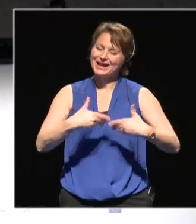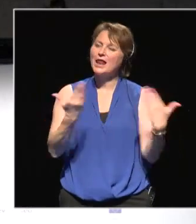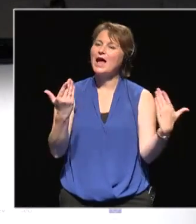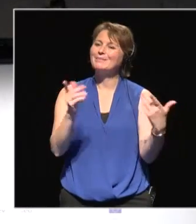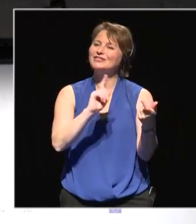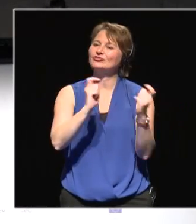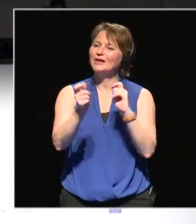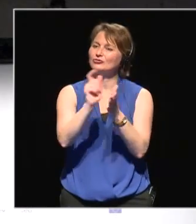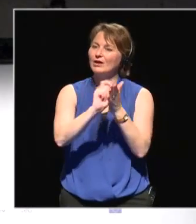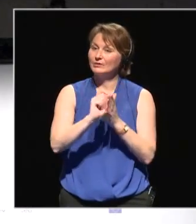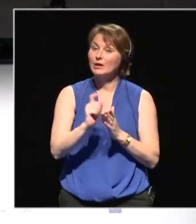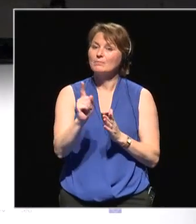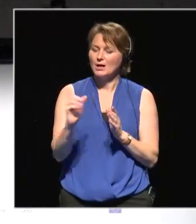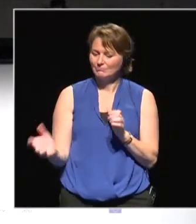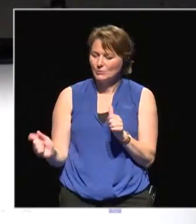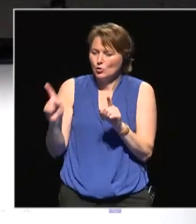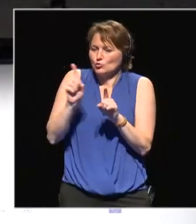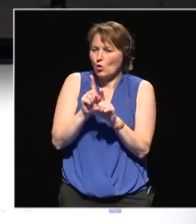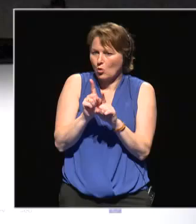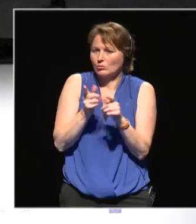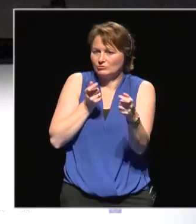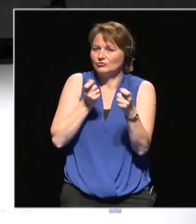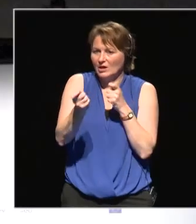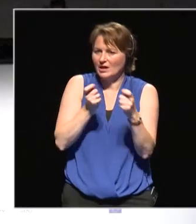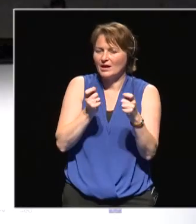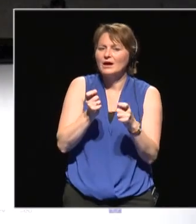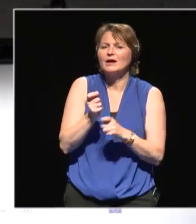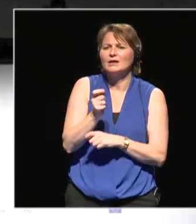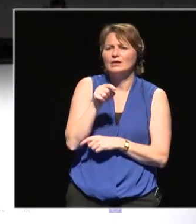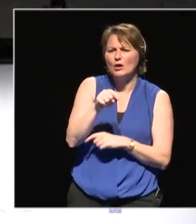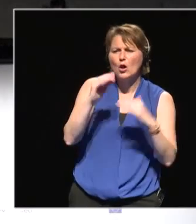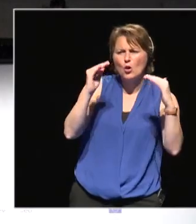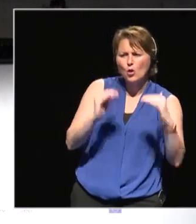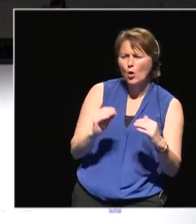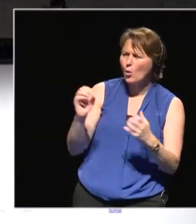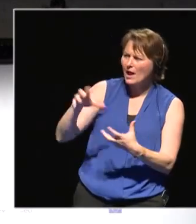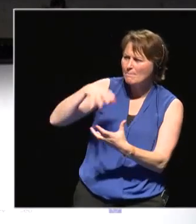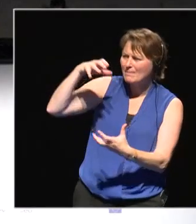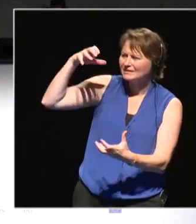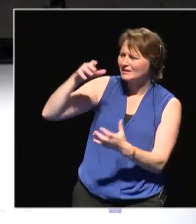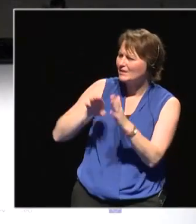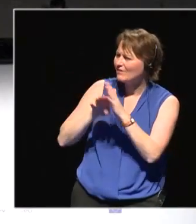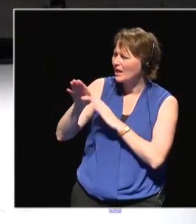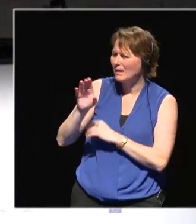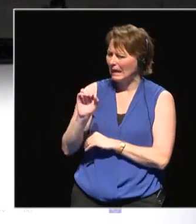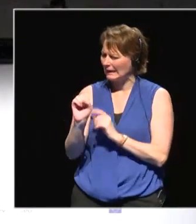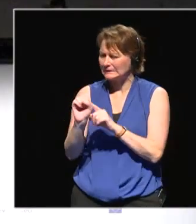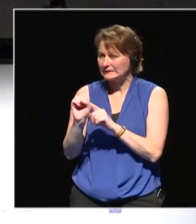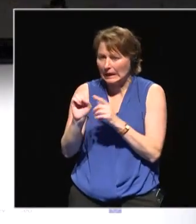also co-chair of the Low Emissions Development S. What does the S stand for? Low Emissions Development... Anyway,